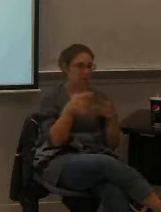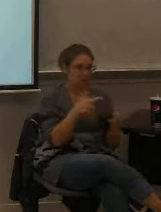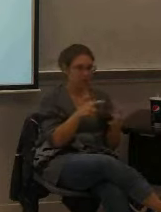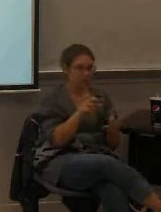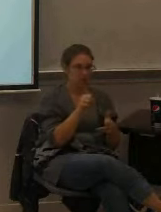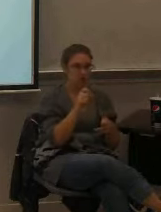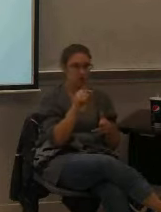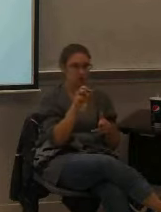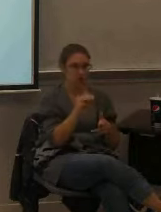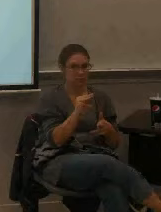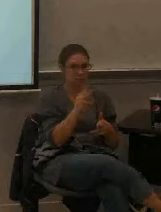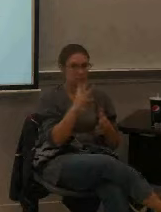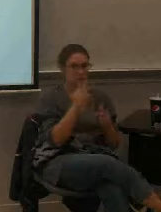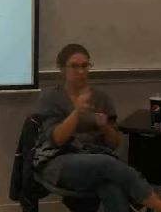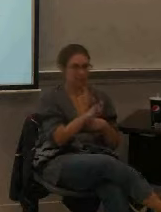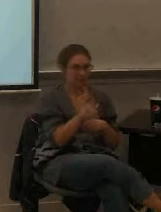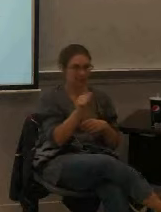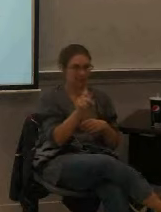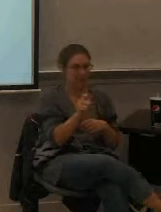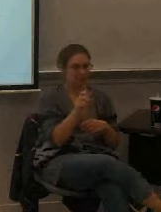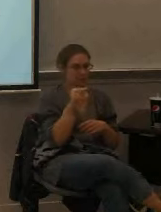streams, wetlands, and lakes